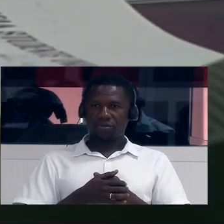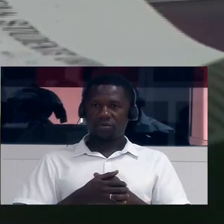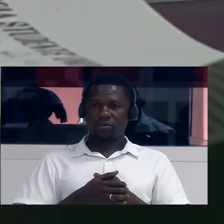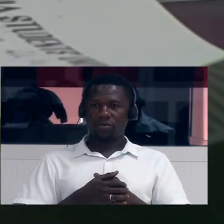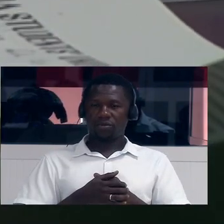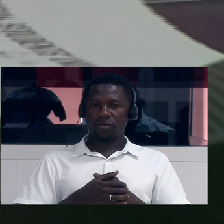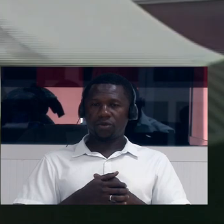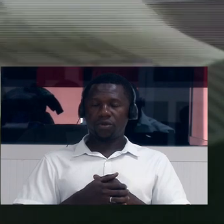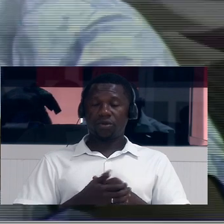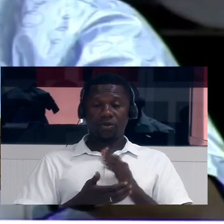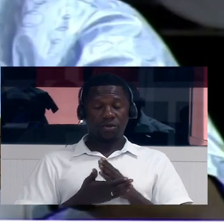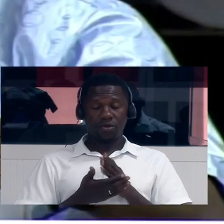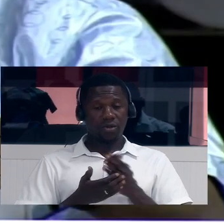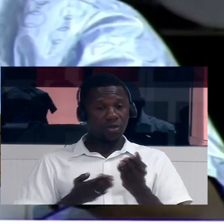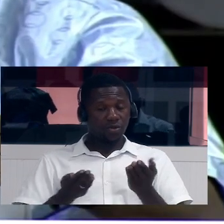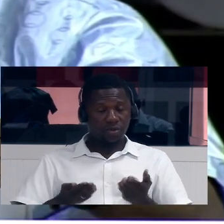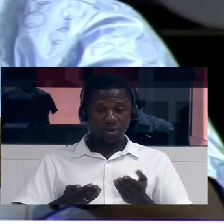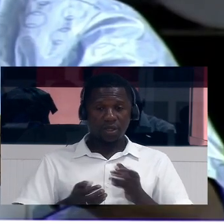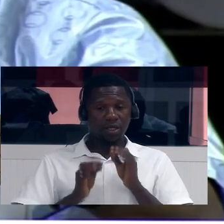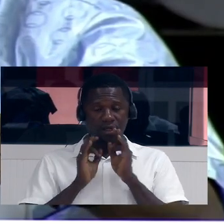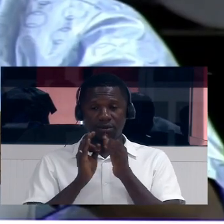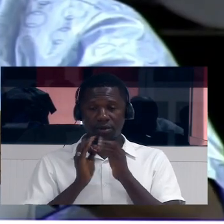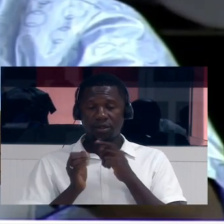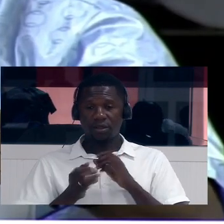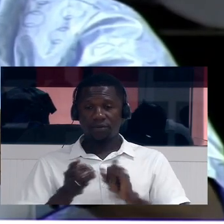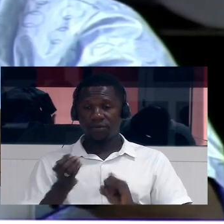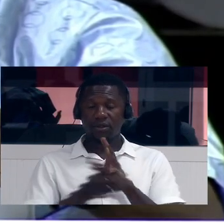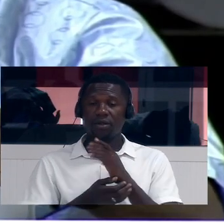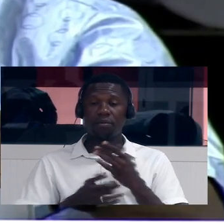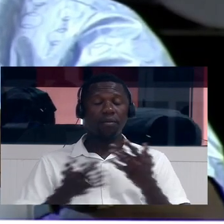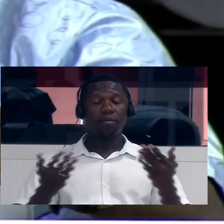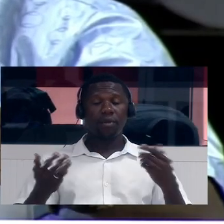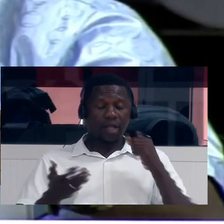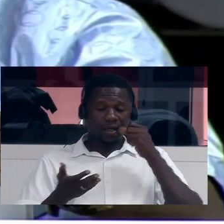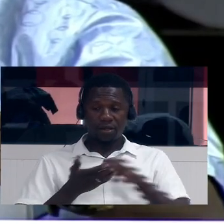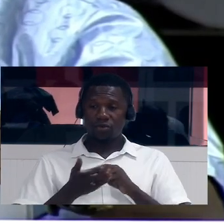Well, the students allege that they have sent several letters to your office,